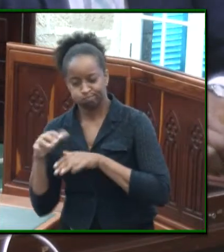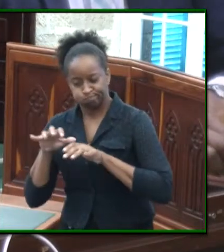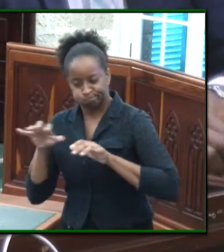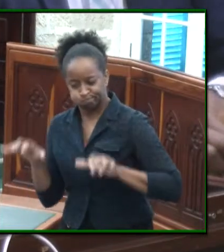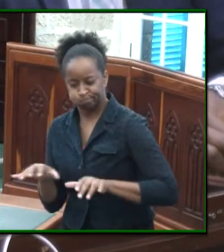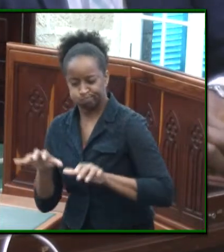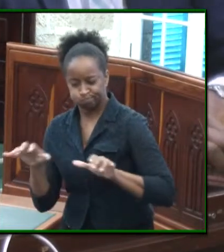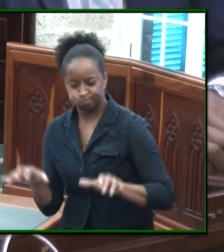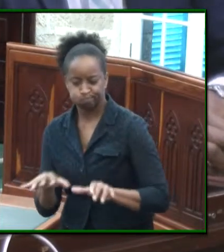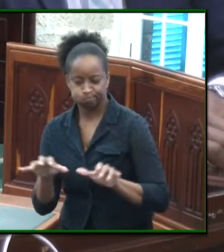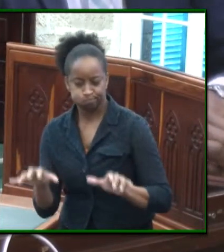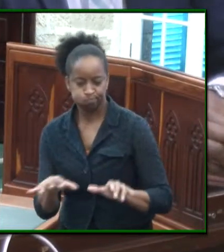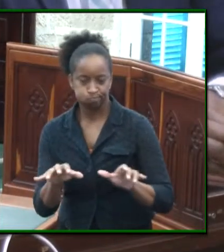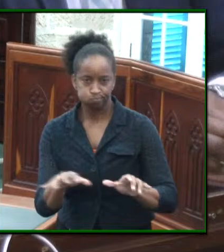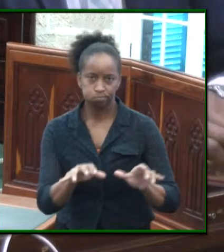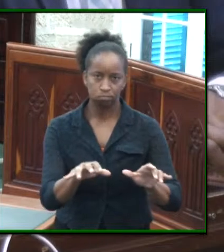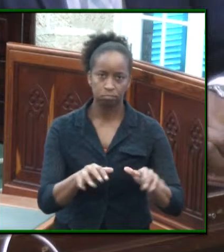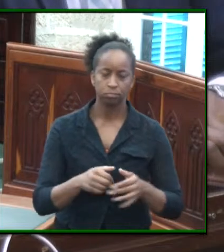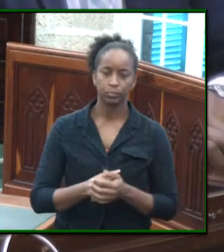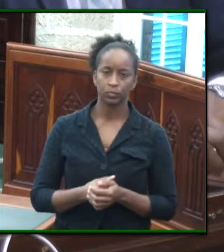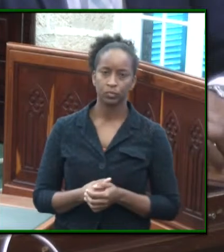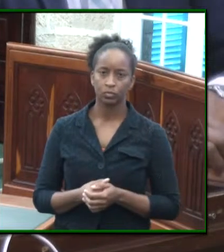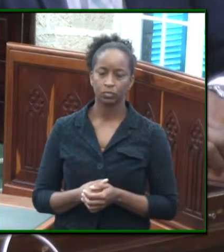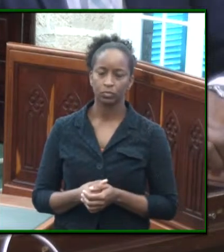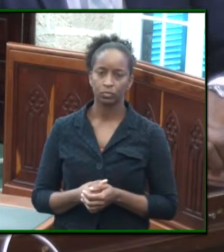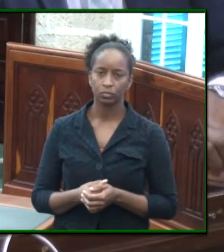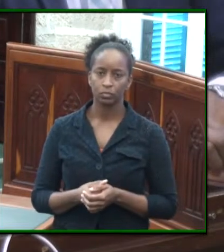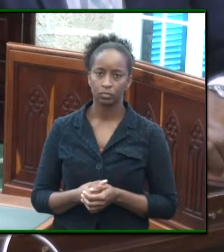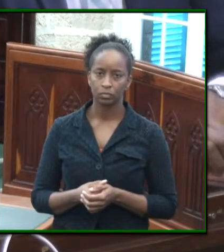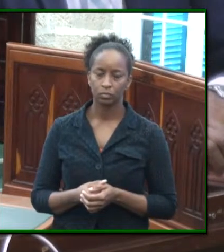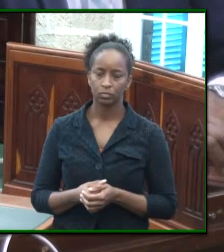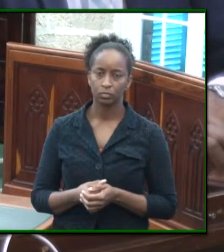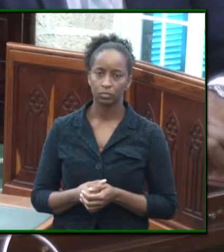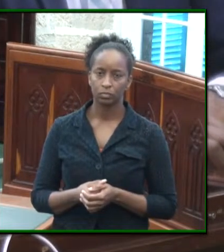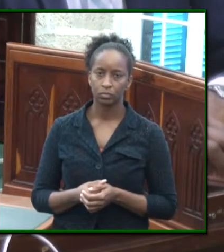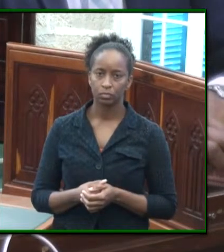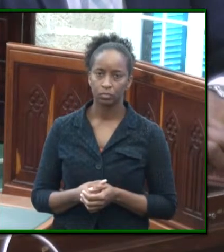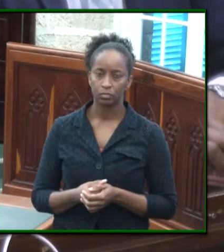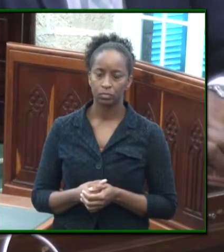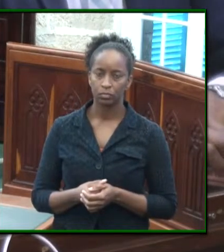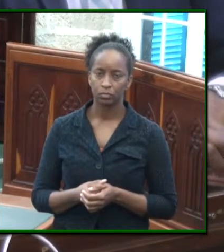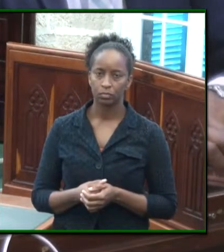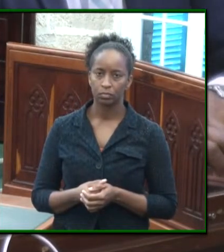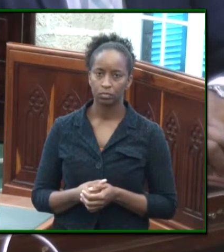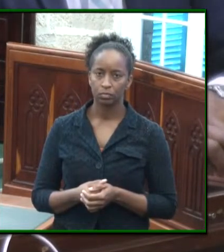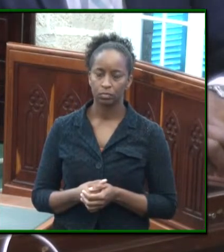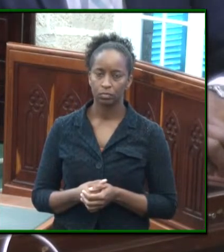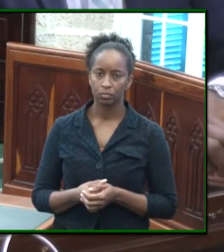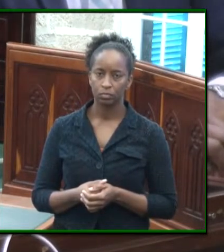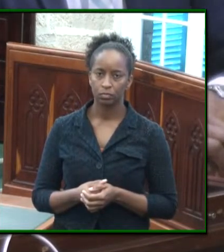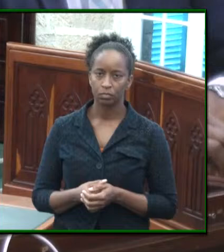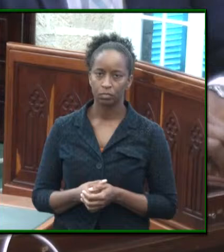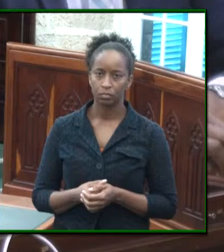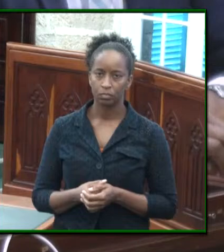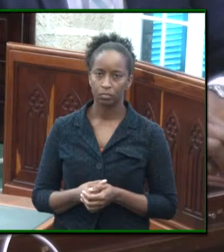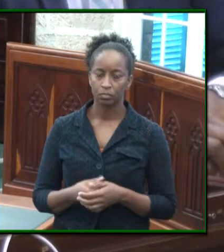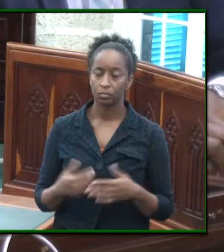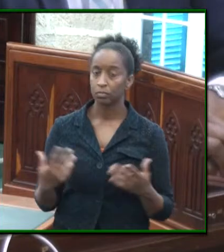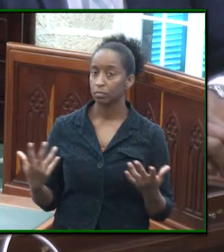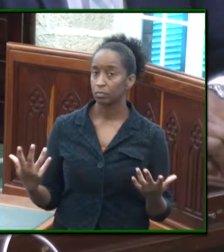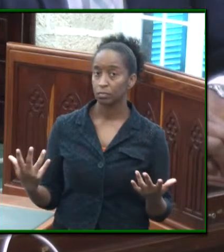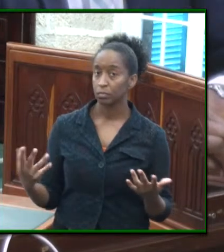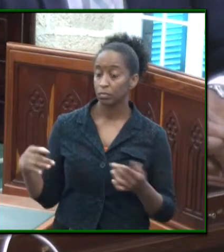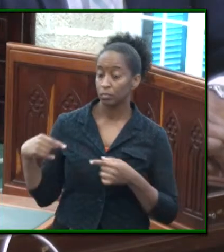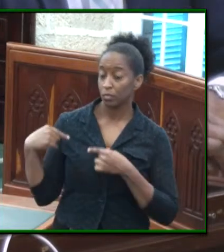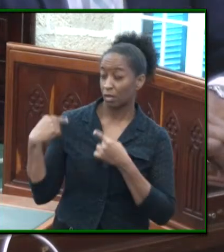Ask ourselves, when in the history of Barbados have we ever been able to do 292 criminal cases